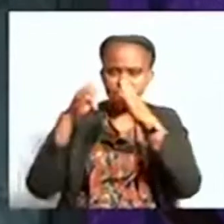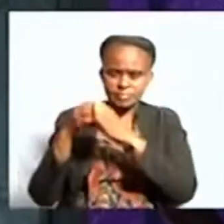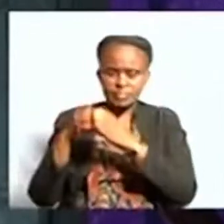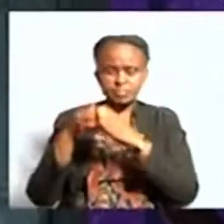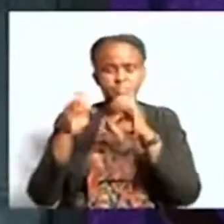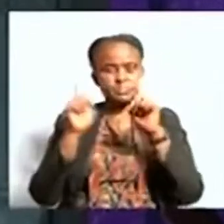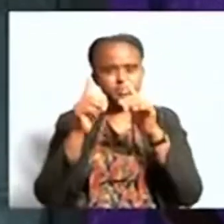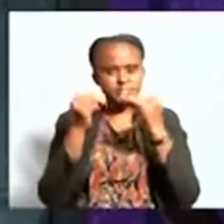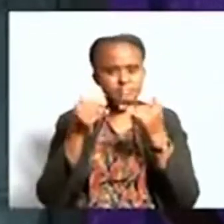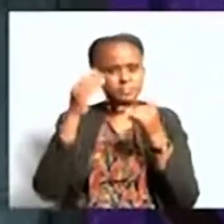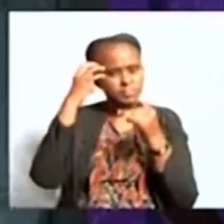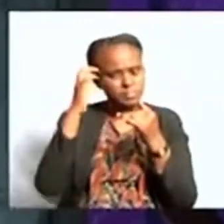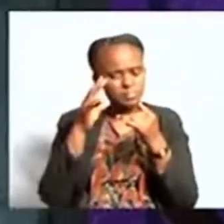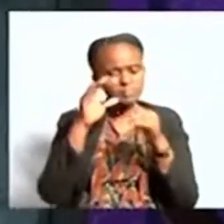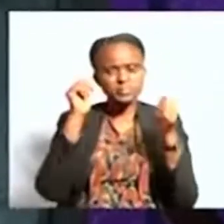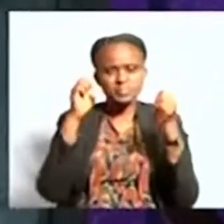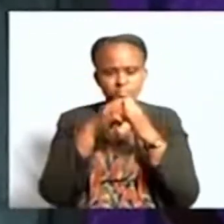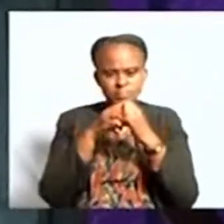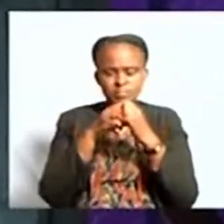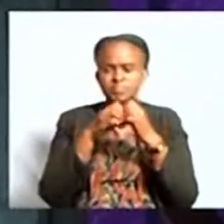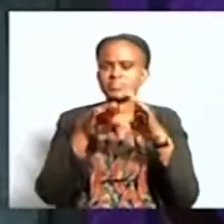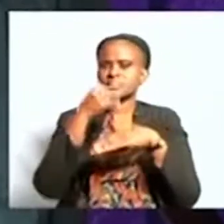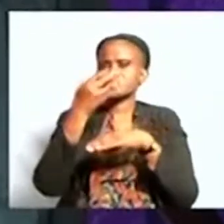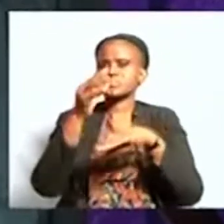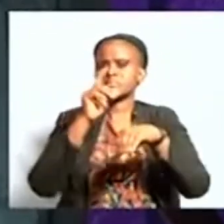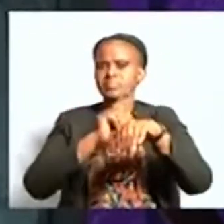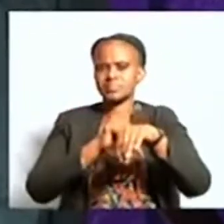the officer banks out of time,